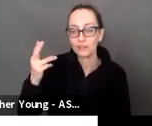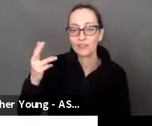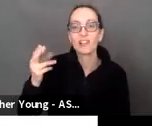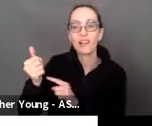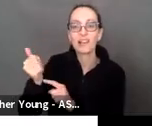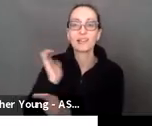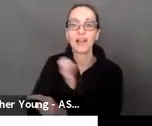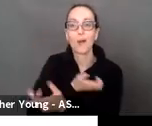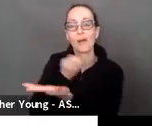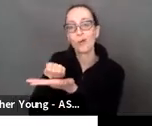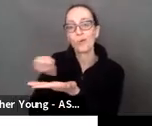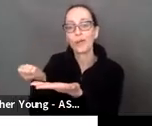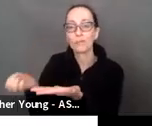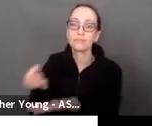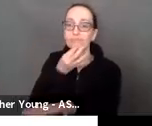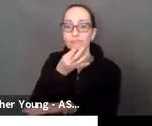talking about the products.